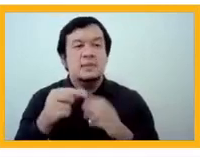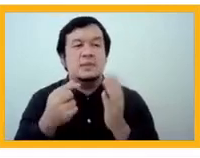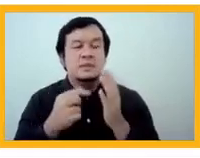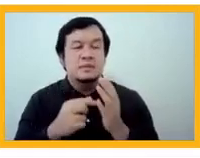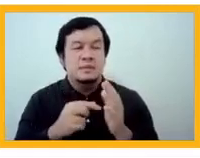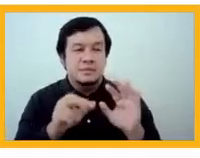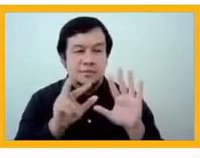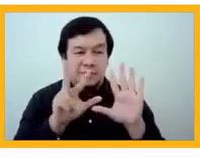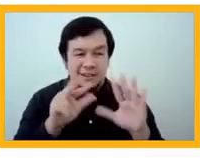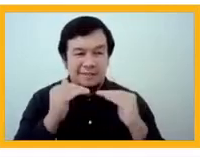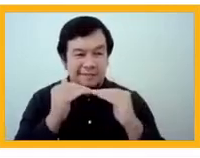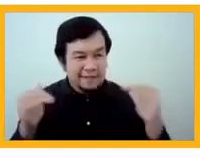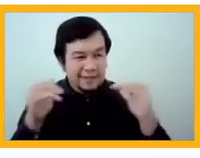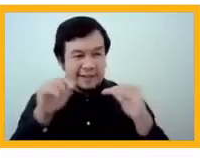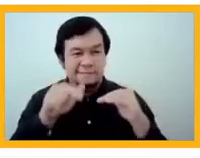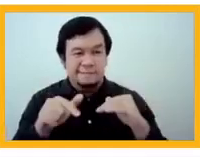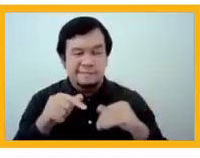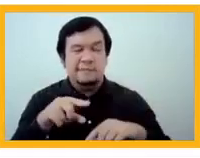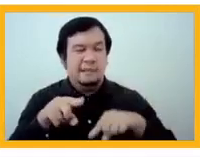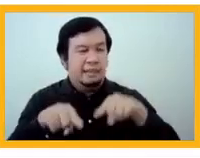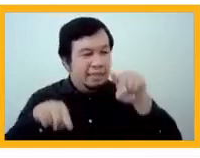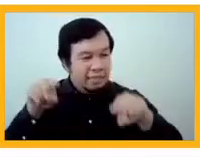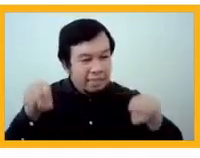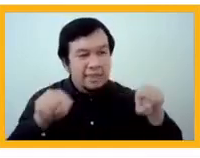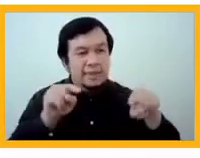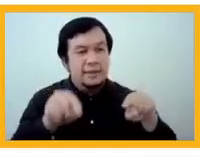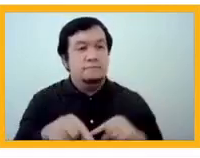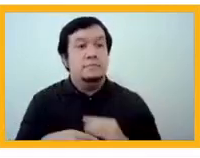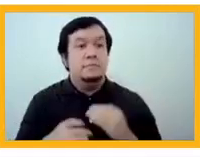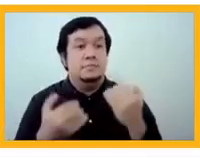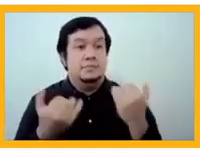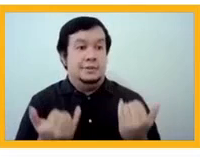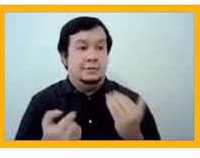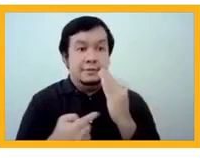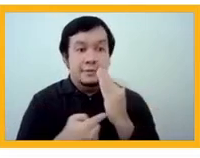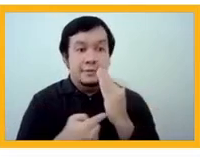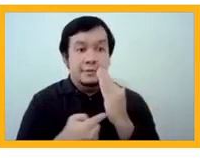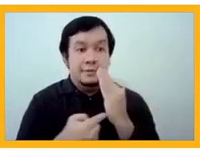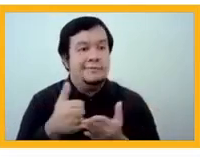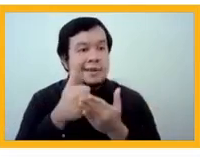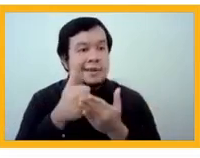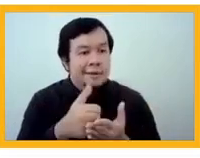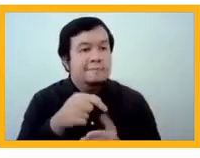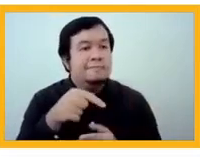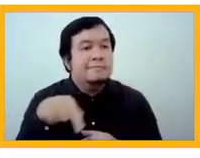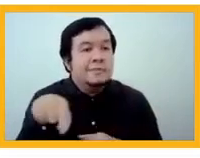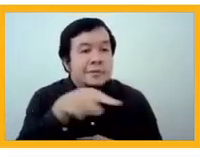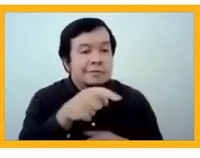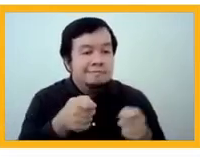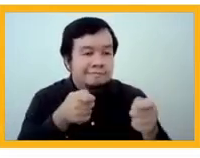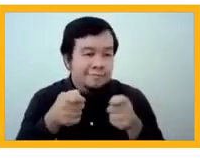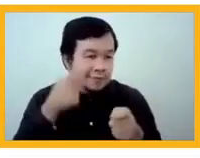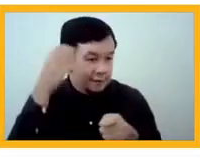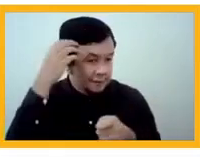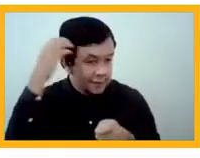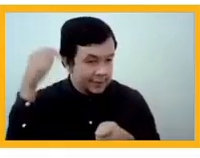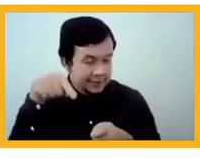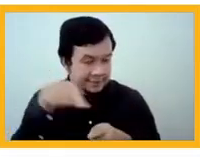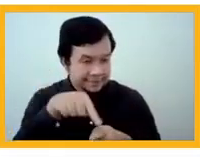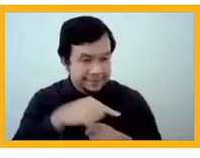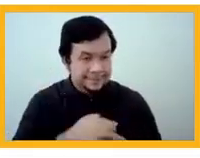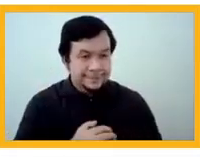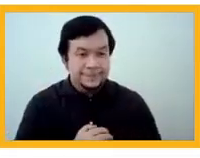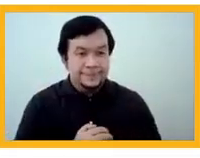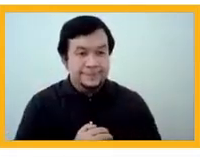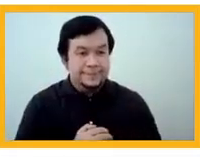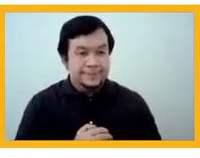technology can help, which is in governance, right? And now, and this is a very nice paper by my co-author Abhijit Singh. And this is kind